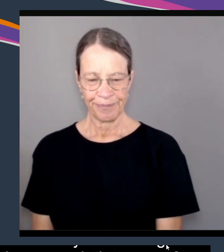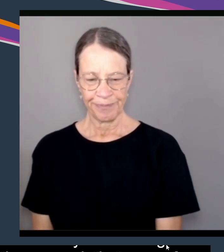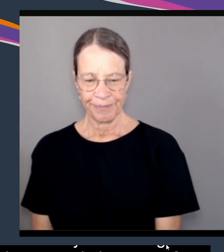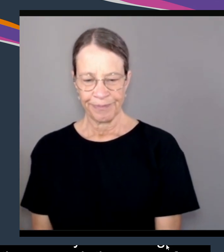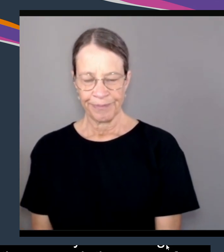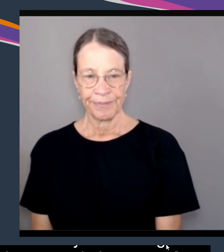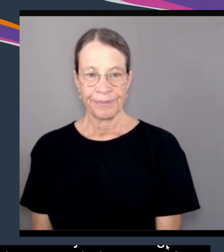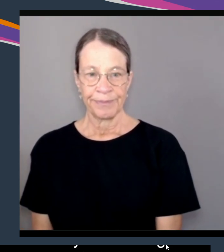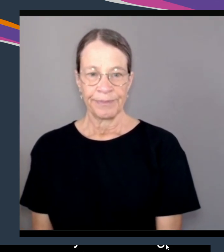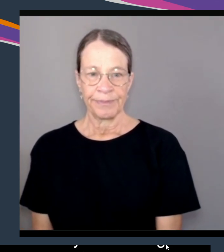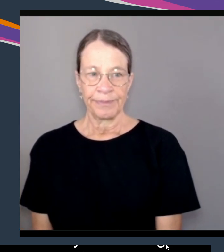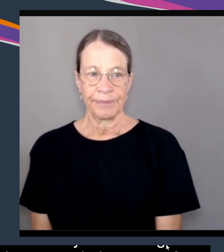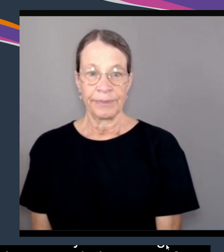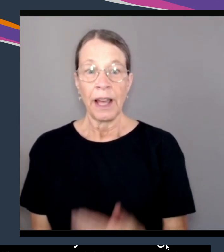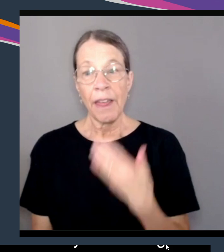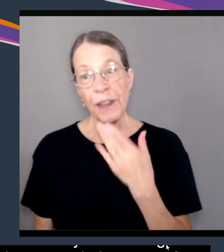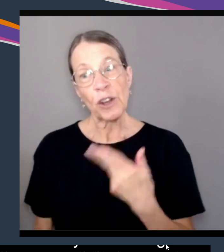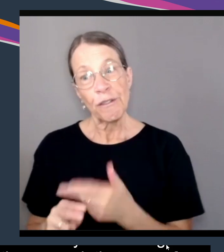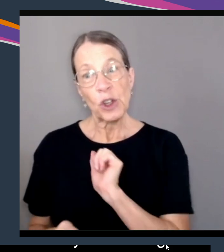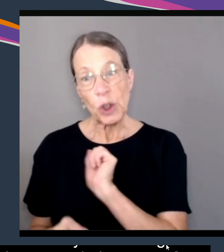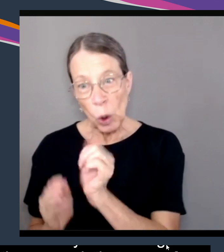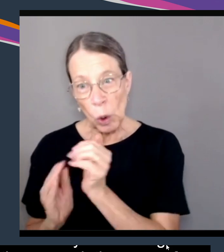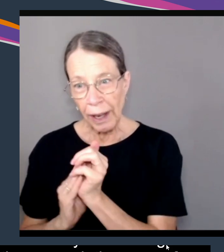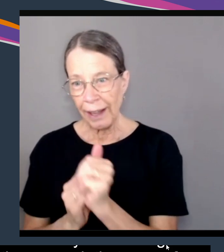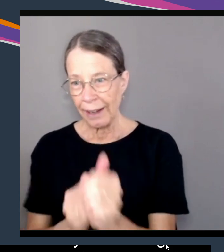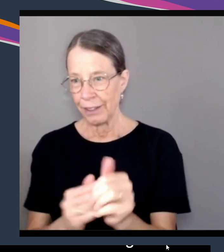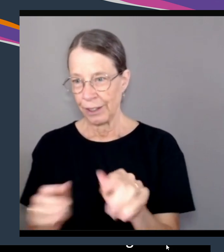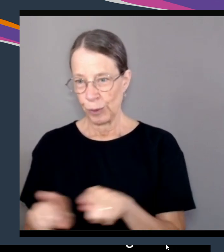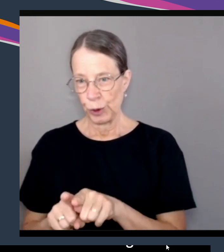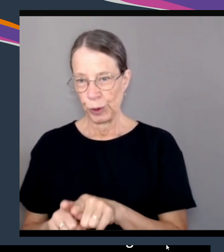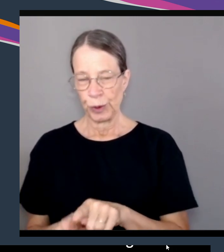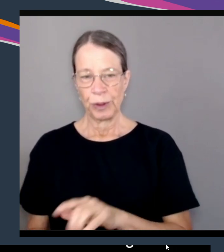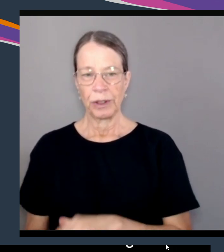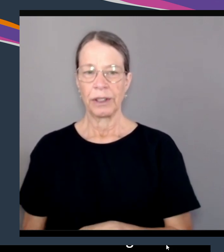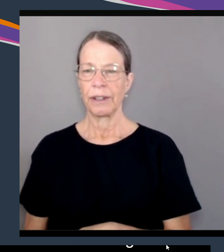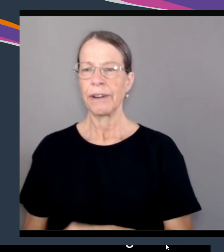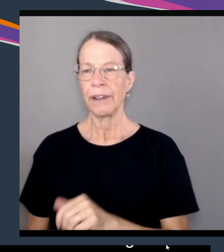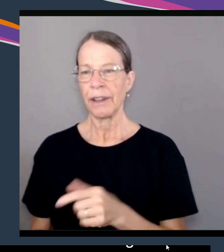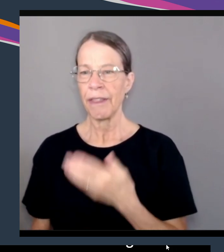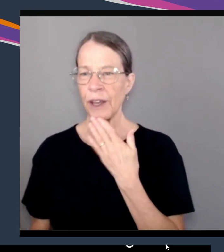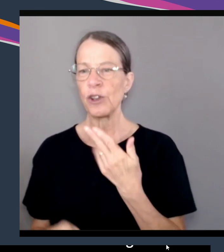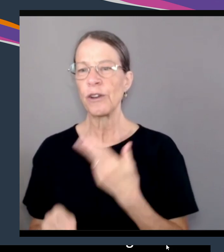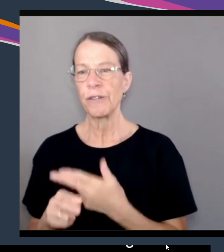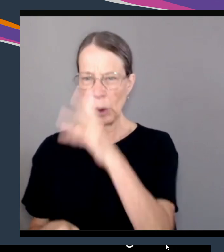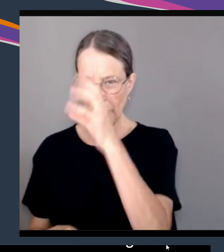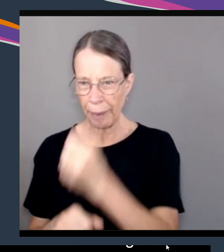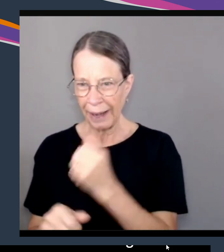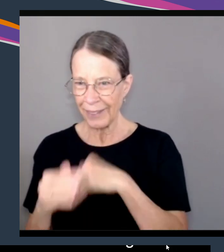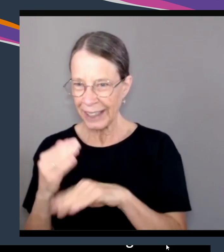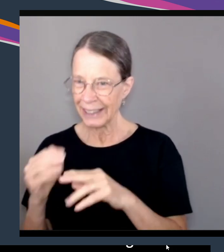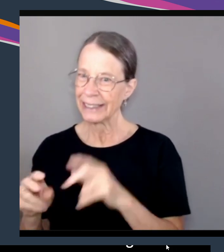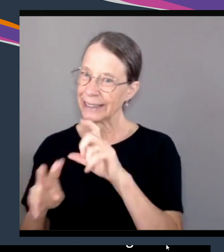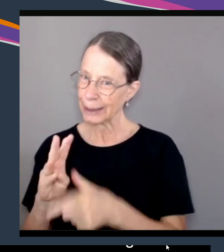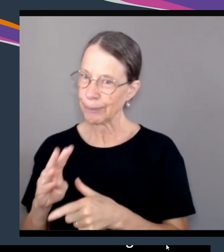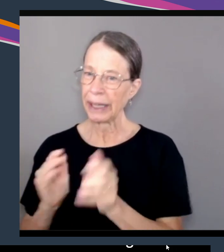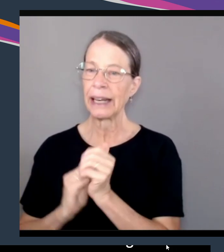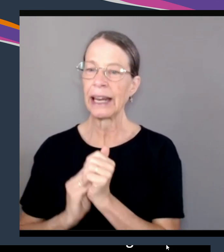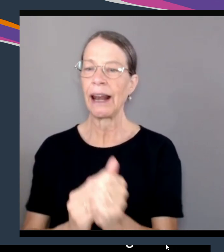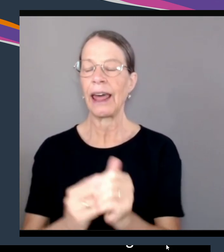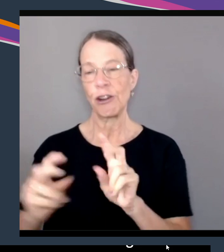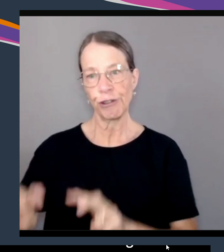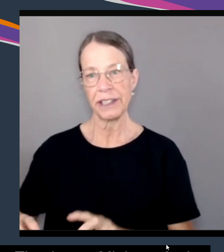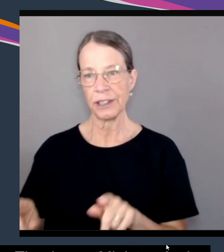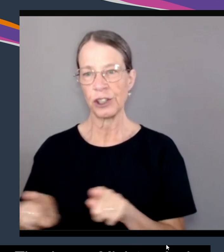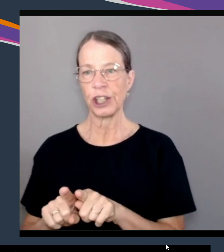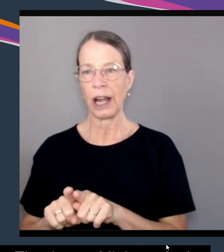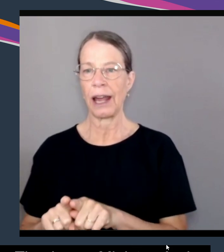And thank you for your leadership as well, for your belief in disability-led research and for your commitment to